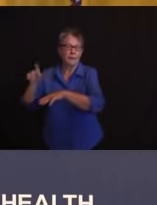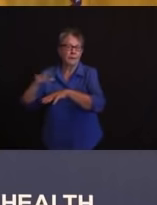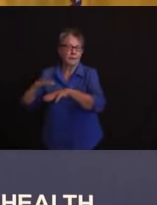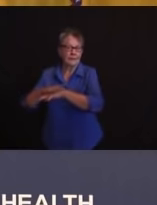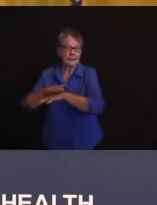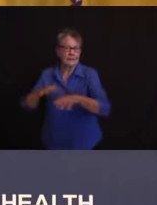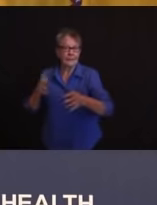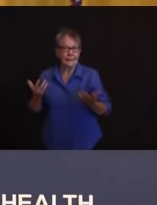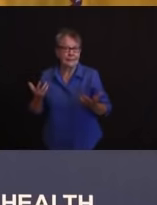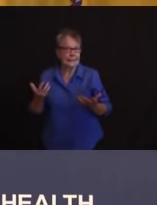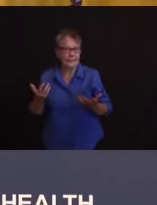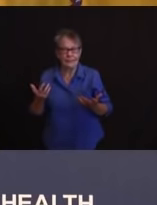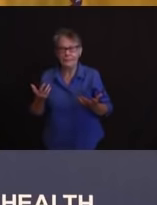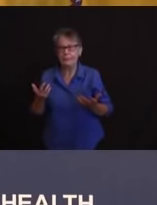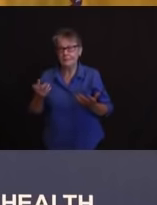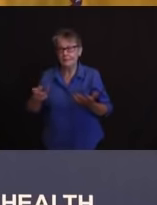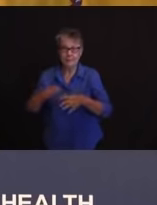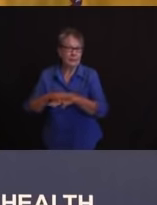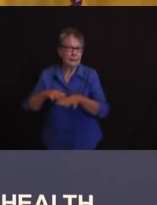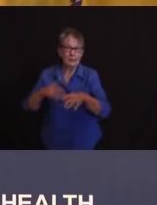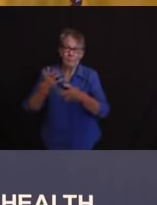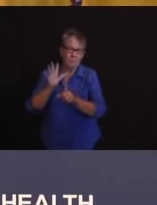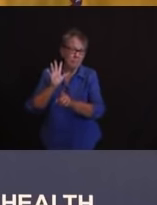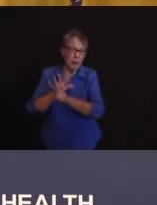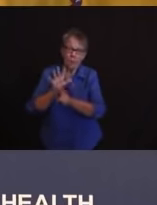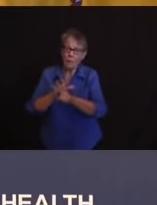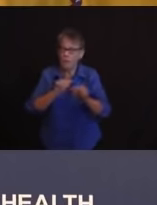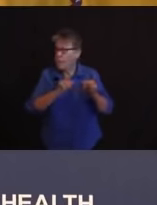got one of the great American jewels in terms of